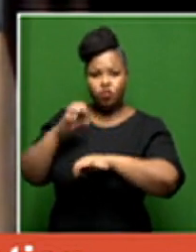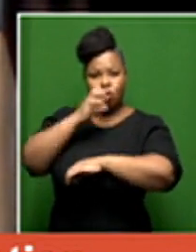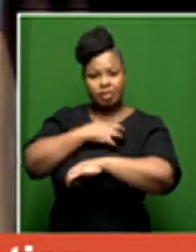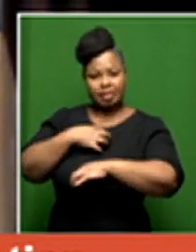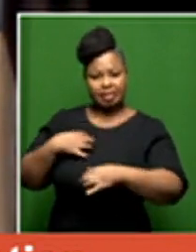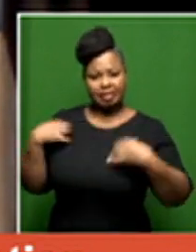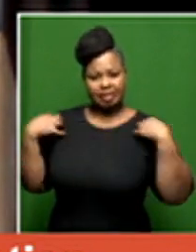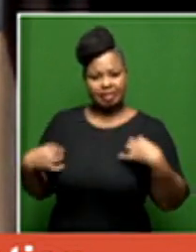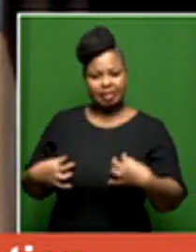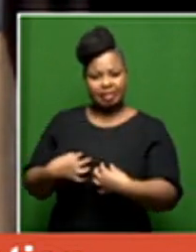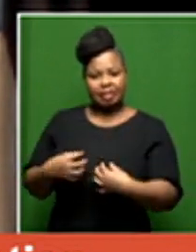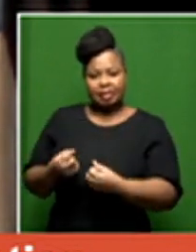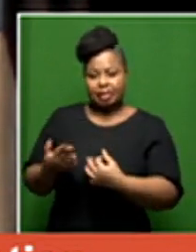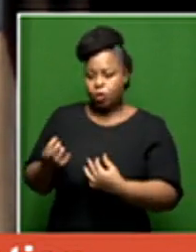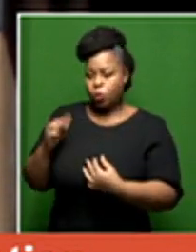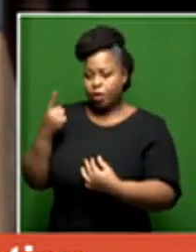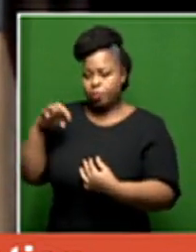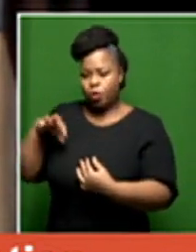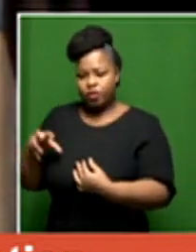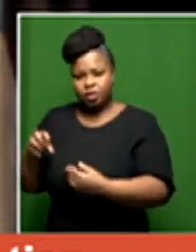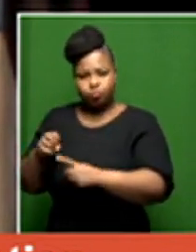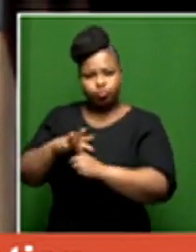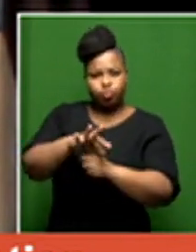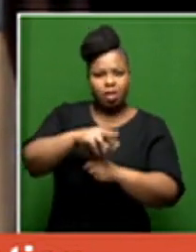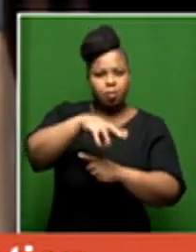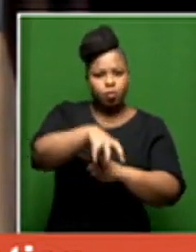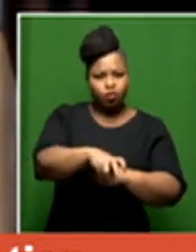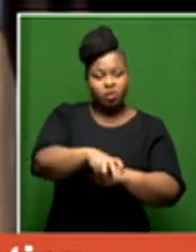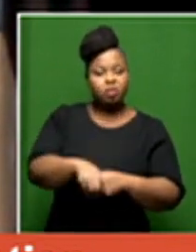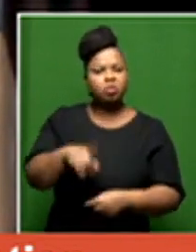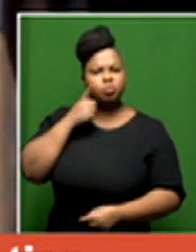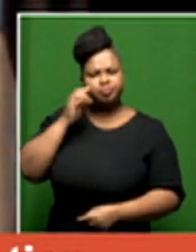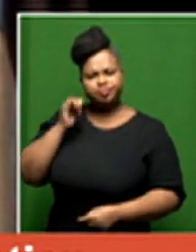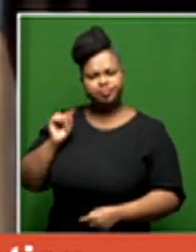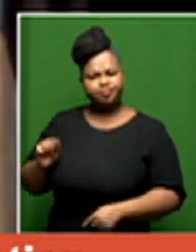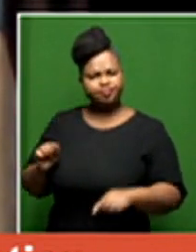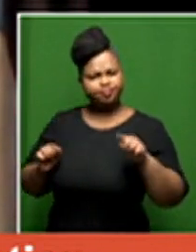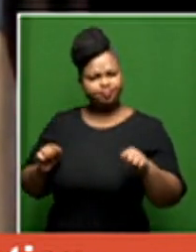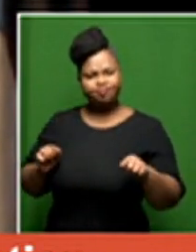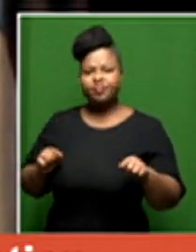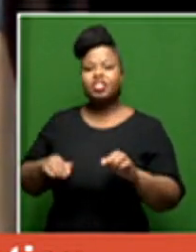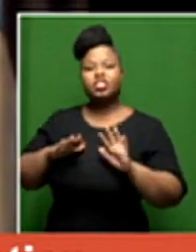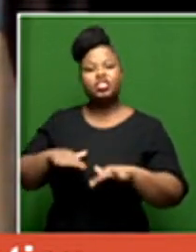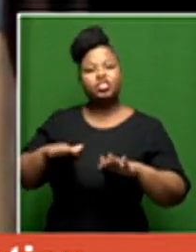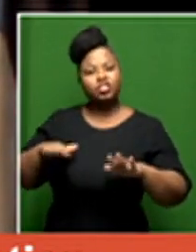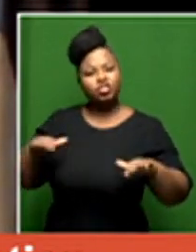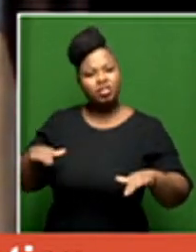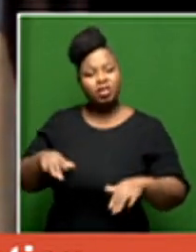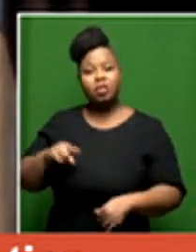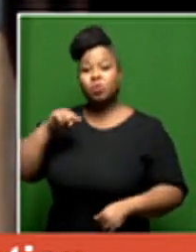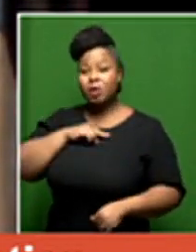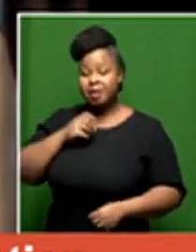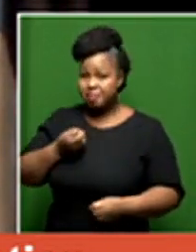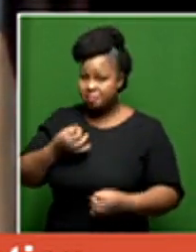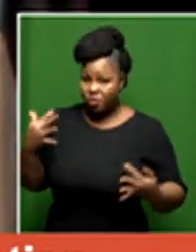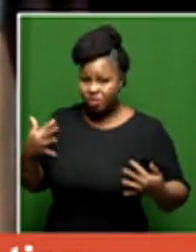and it started in one province and it went to another province. And when we checked, we found that children, the initial